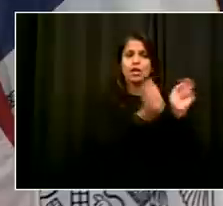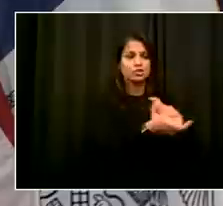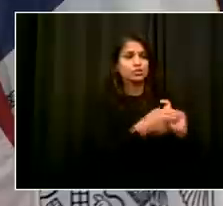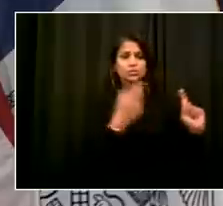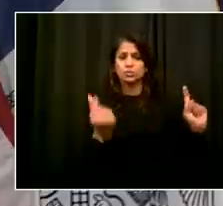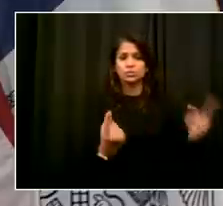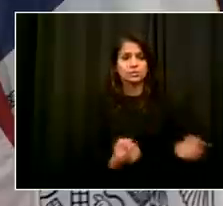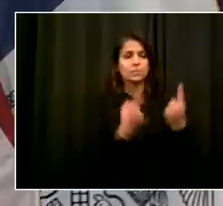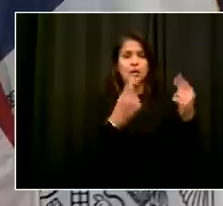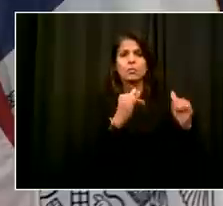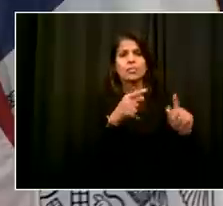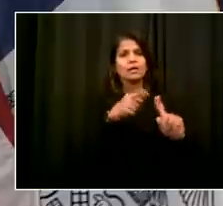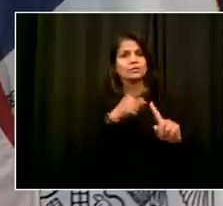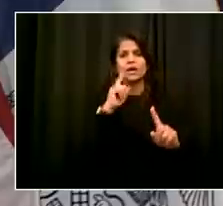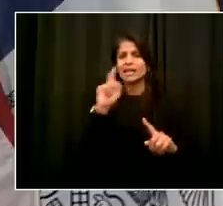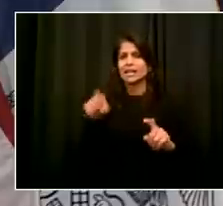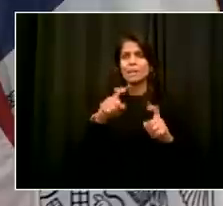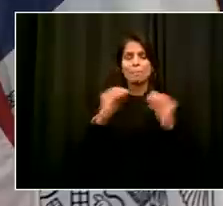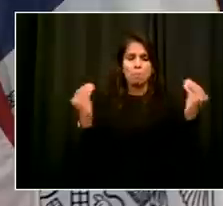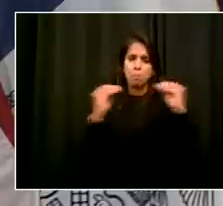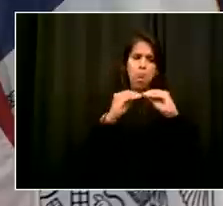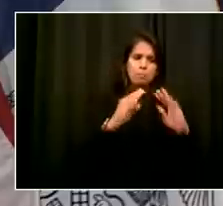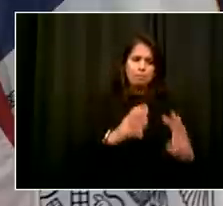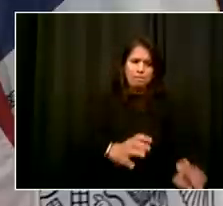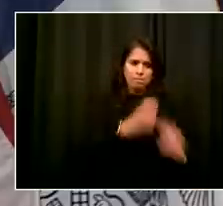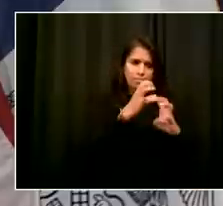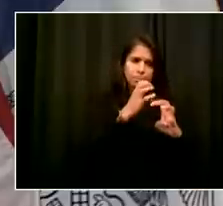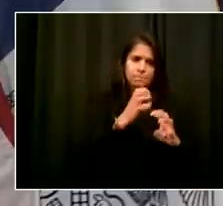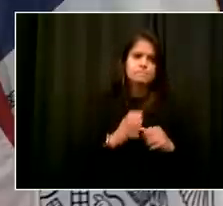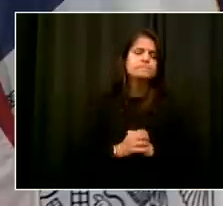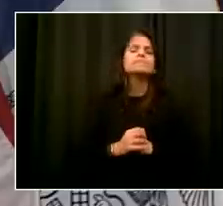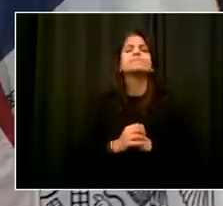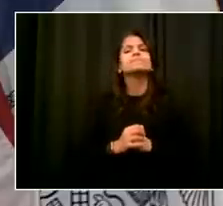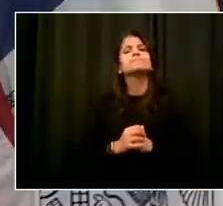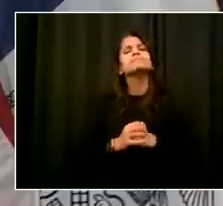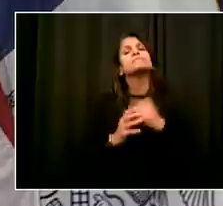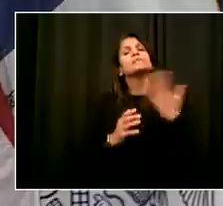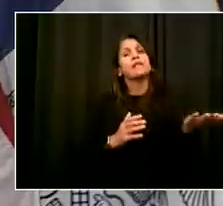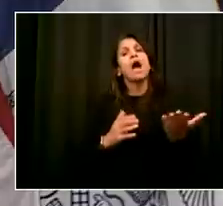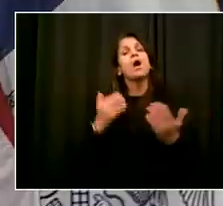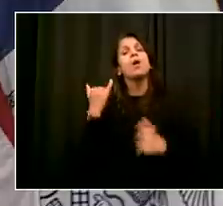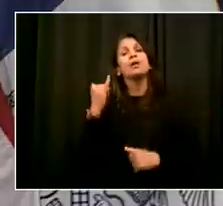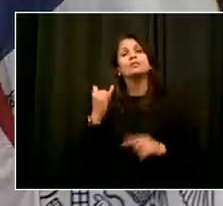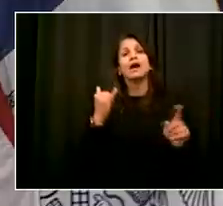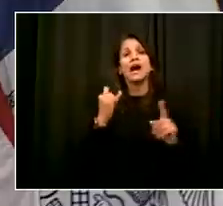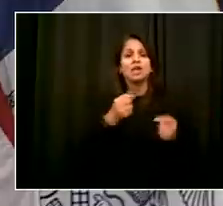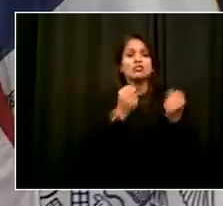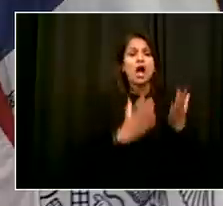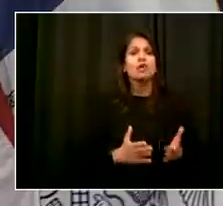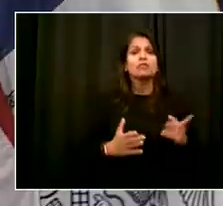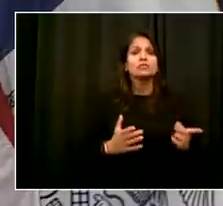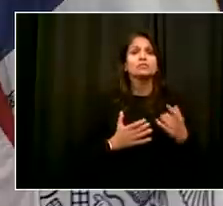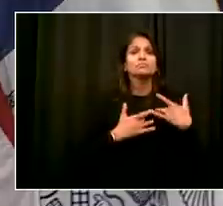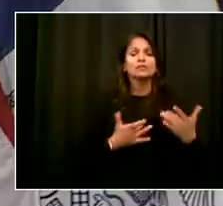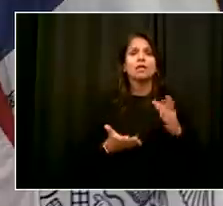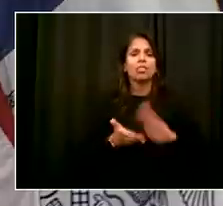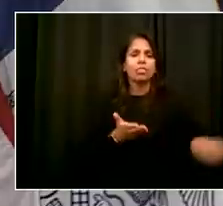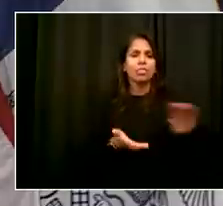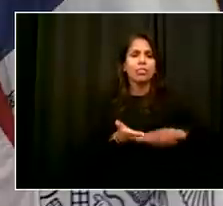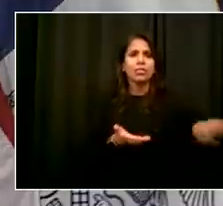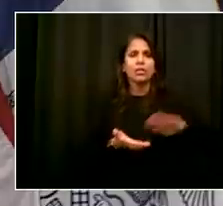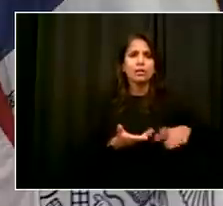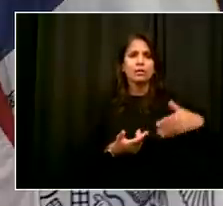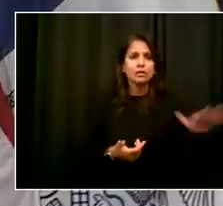deferential to the automobile and the automobile driver. And especially if someone's under the influence and they harm someone, there needs to be